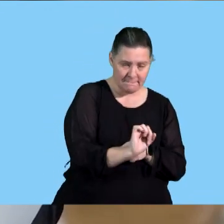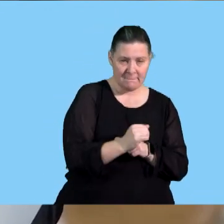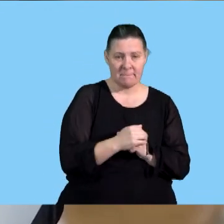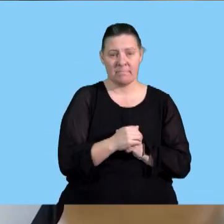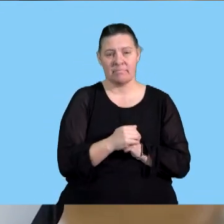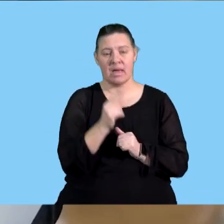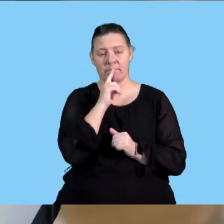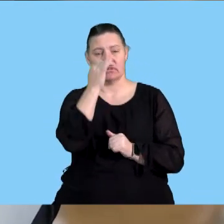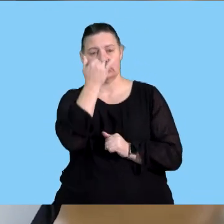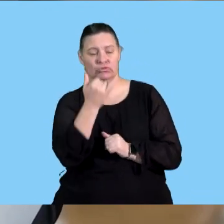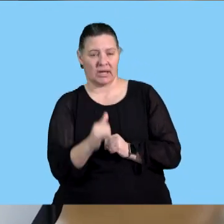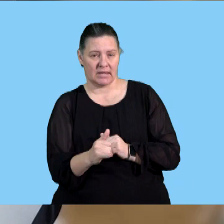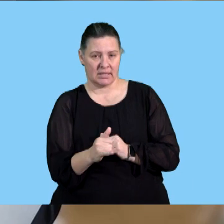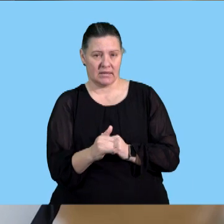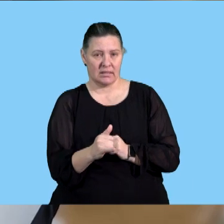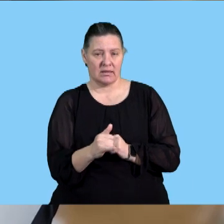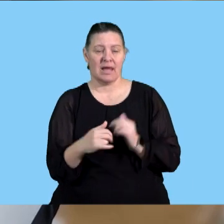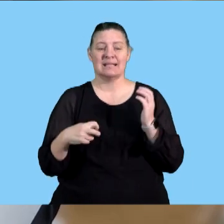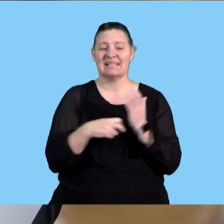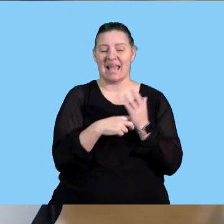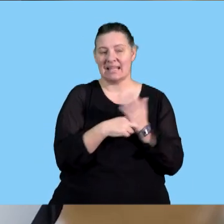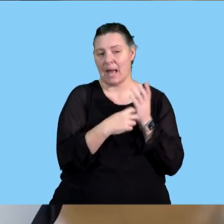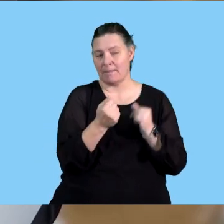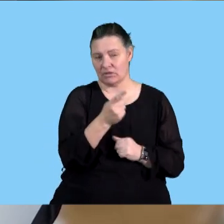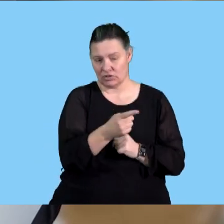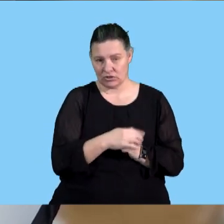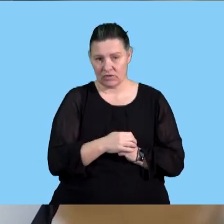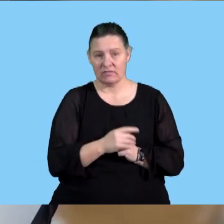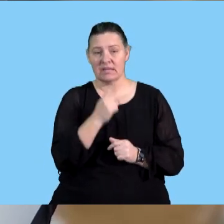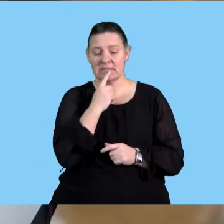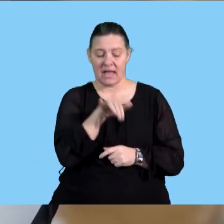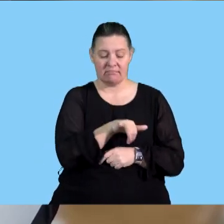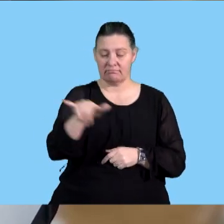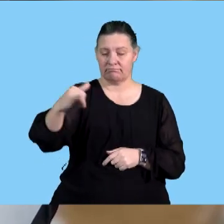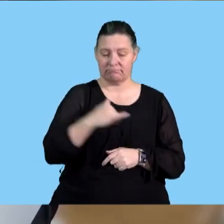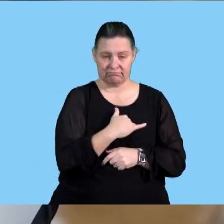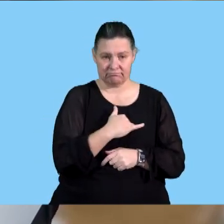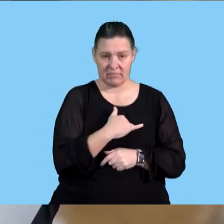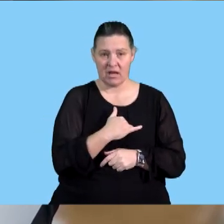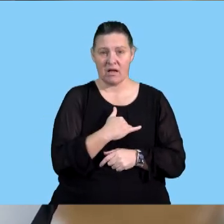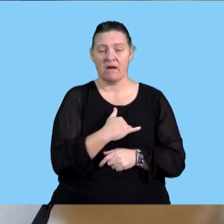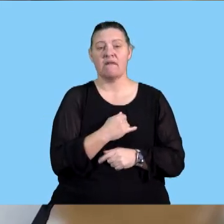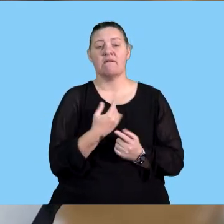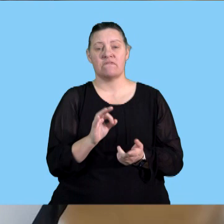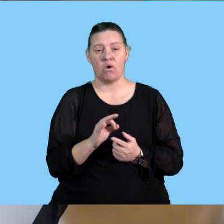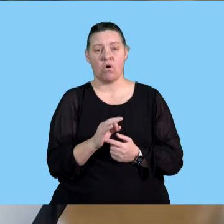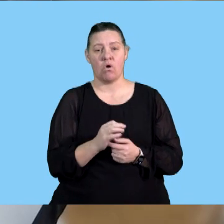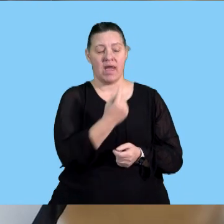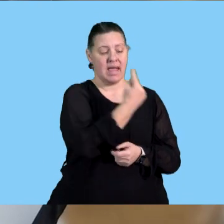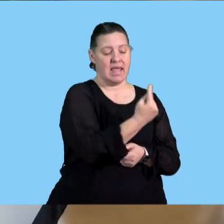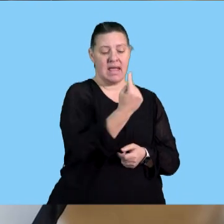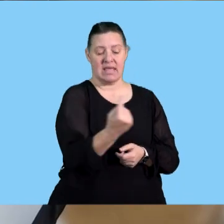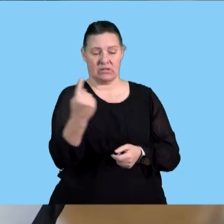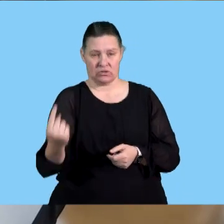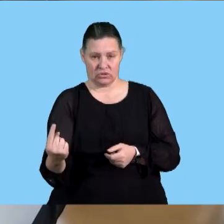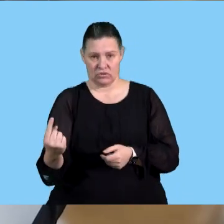again check the ticket amount. So if it says return trip, it means for each and everyone